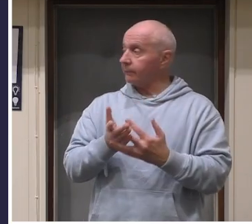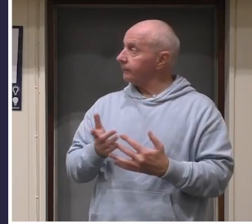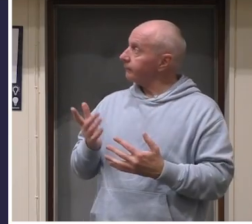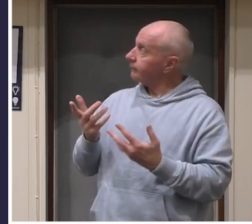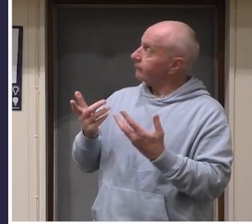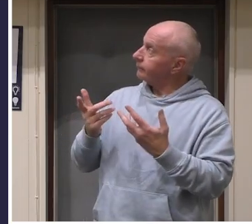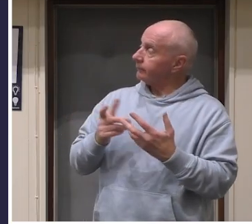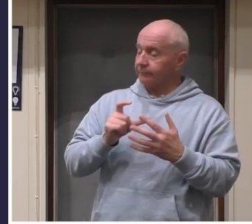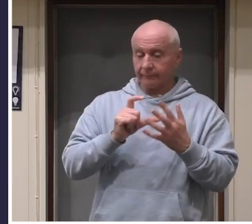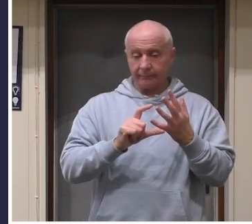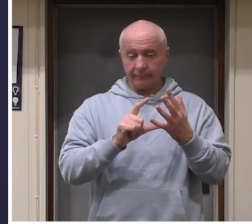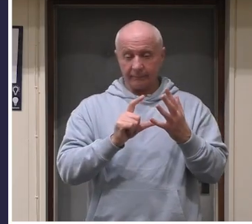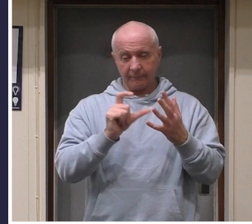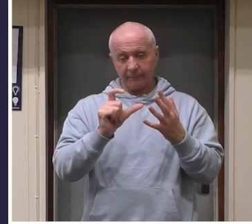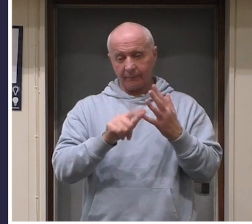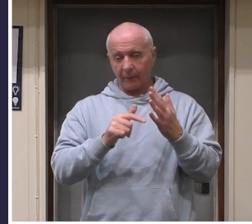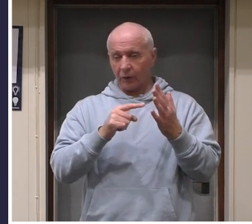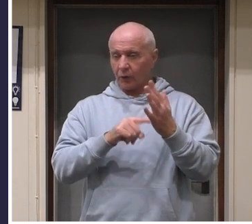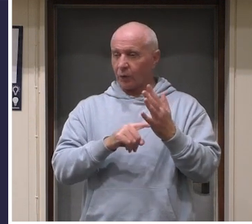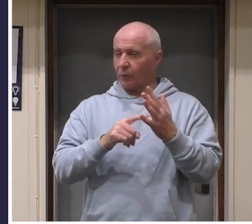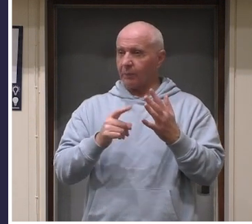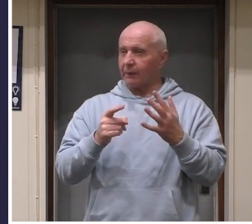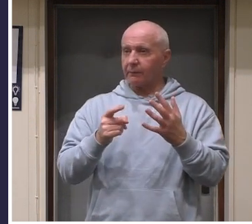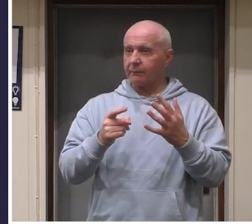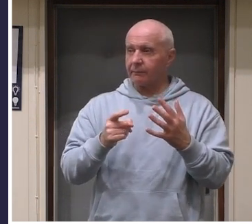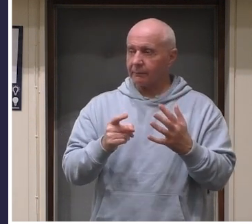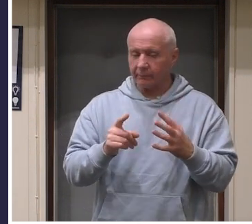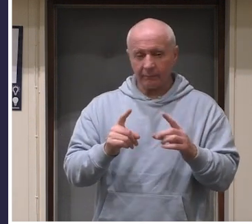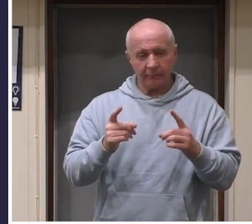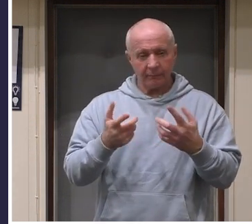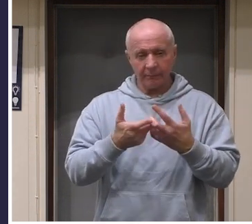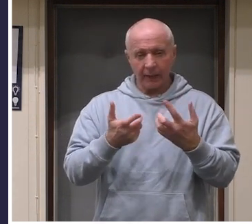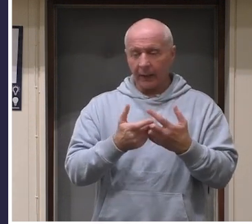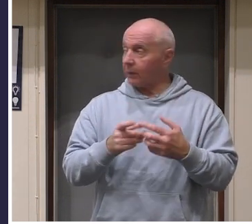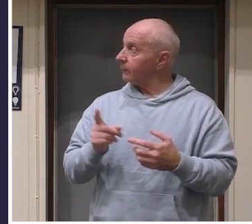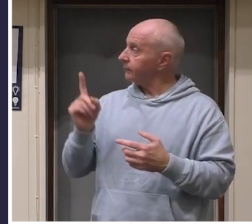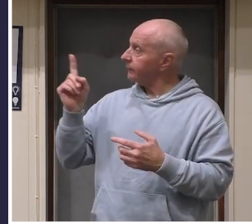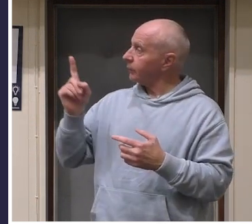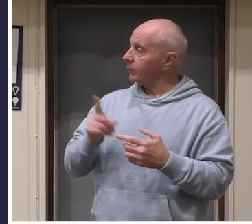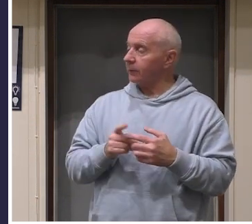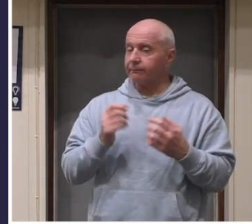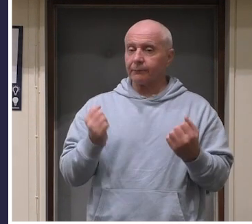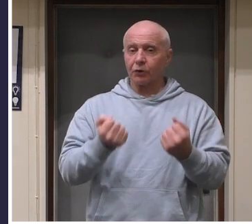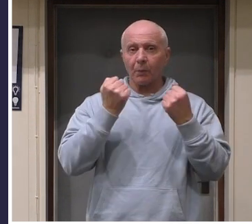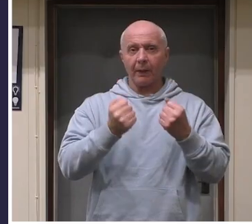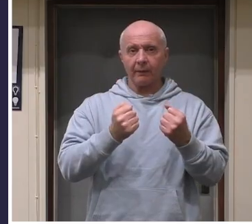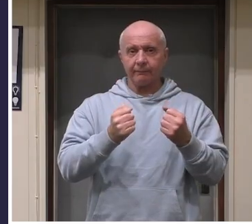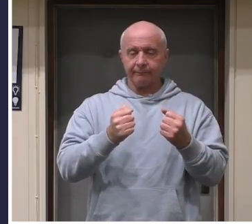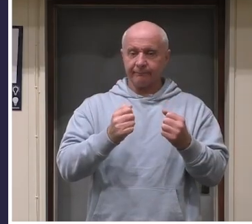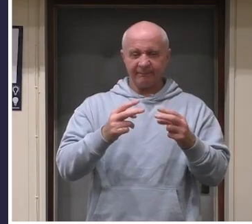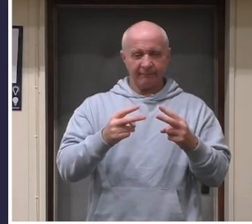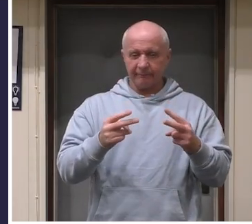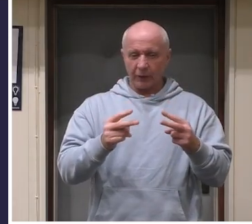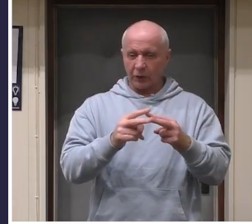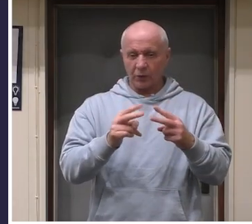qubit? I can use a qubit, which is, in this case, they use a superconducting qubit, but you can use whatever is